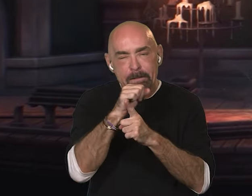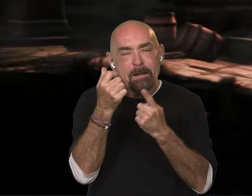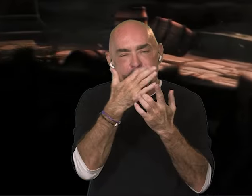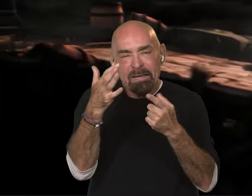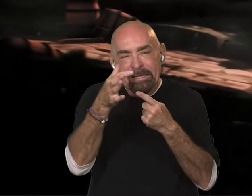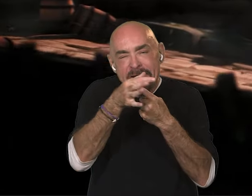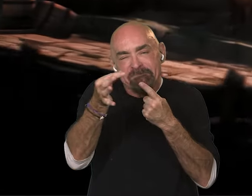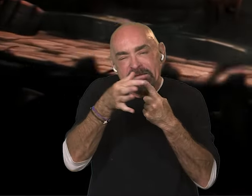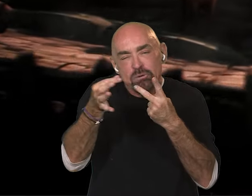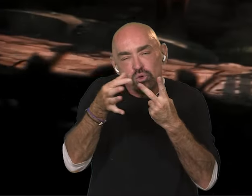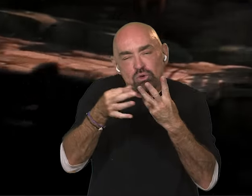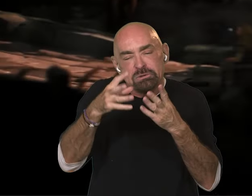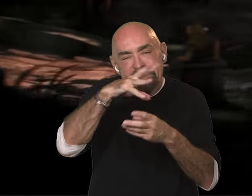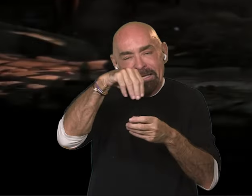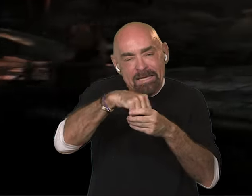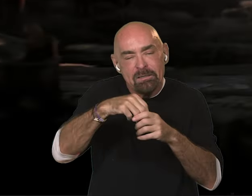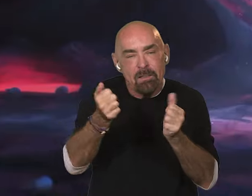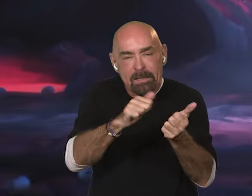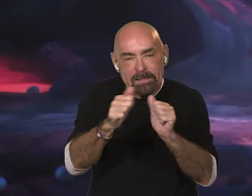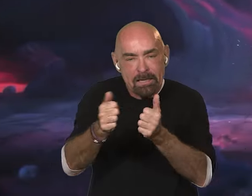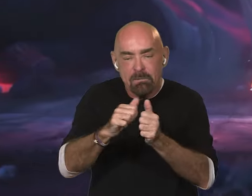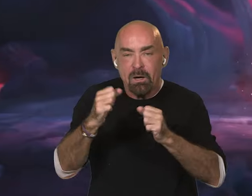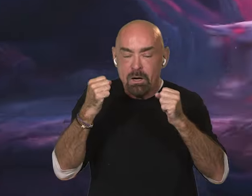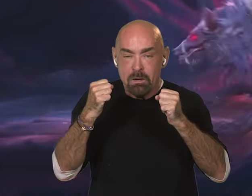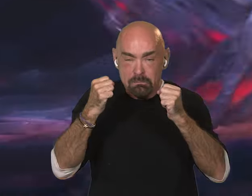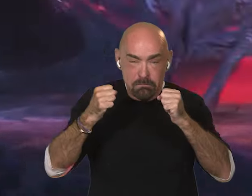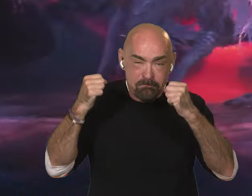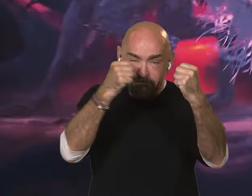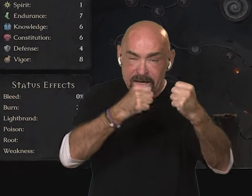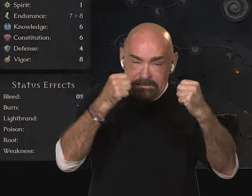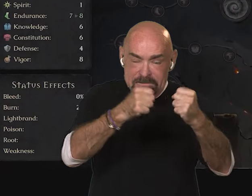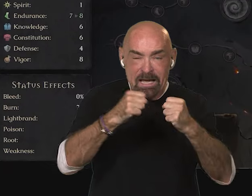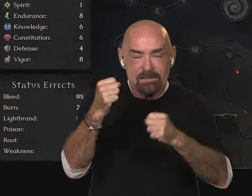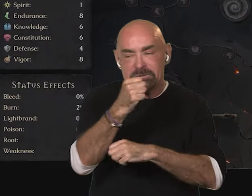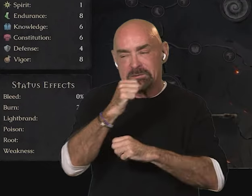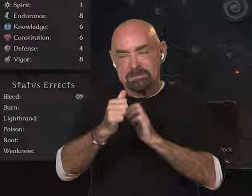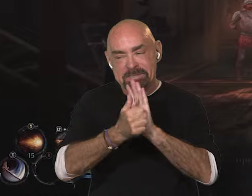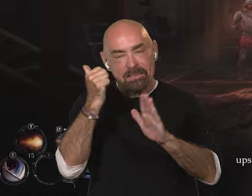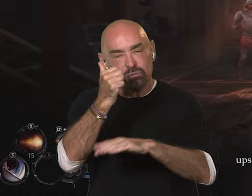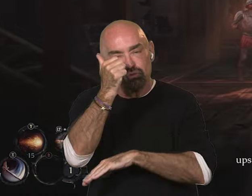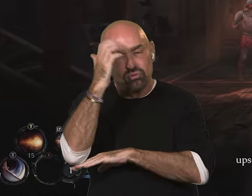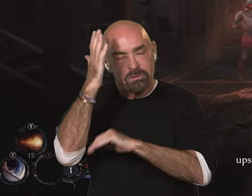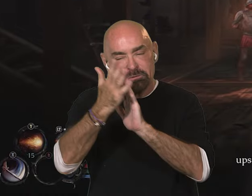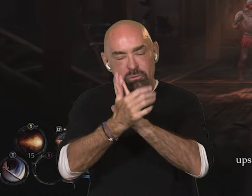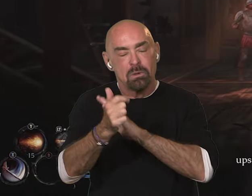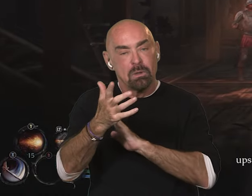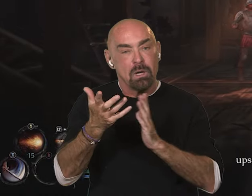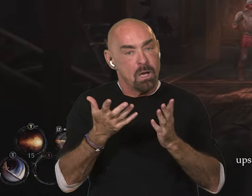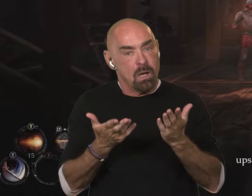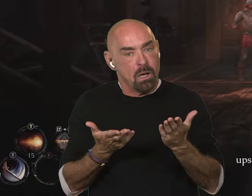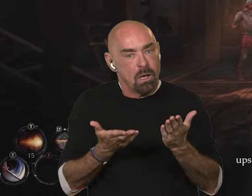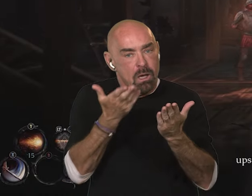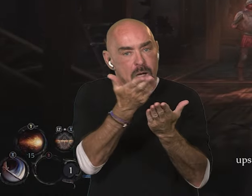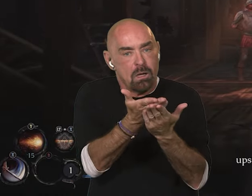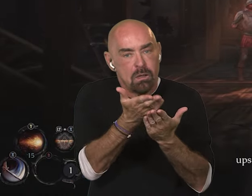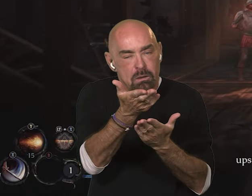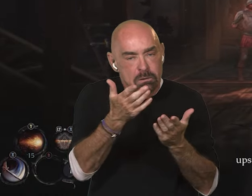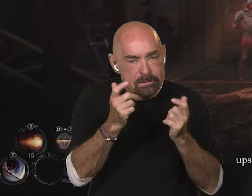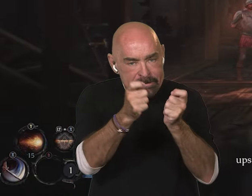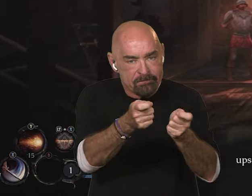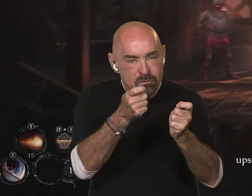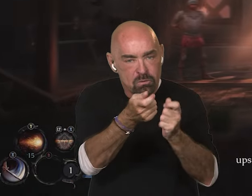fine-tuning the many features that will be available in the game, including epic boss fights and a branching talent tree. Inquisitor, got supplies for your